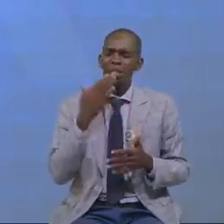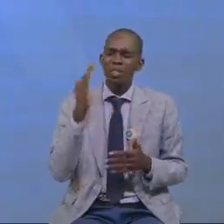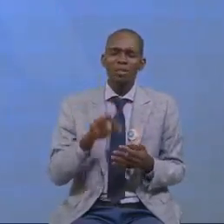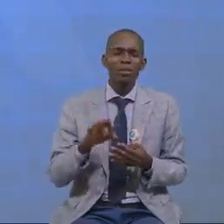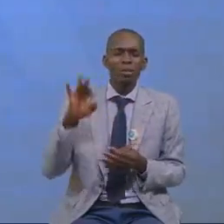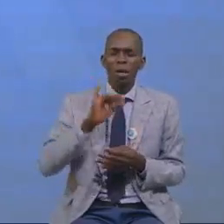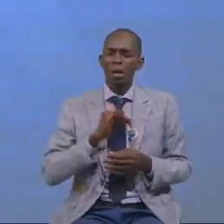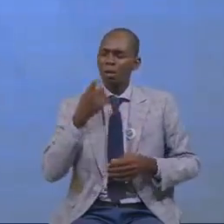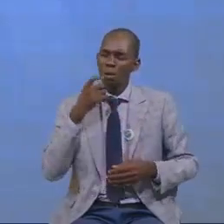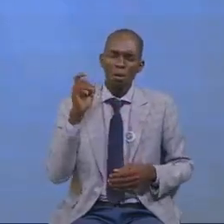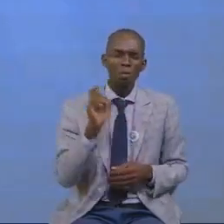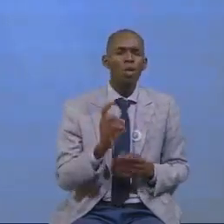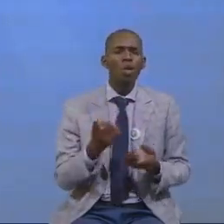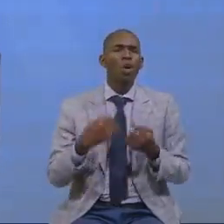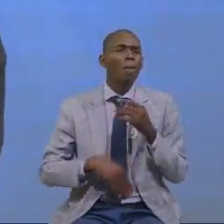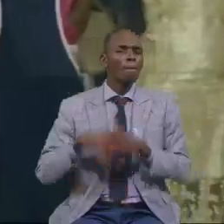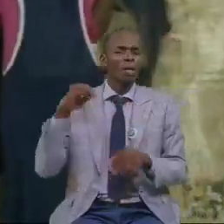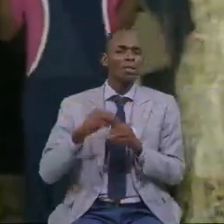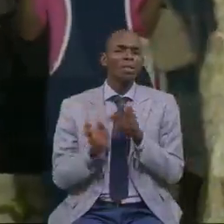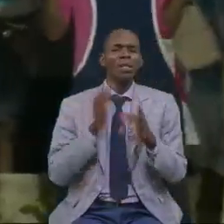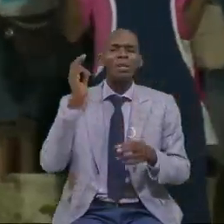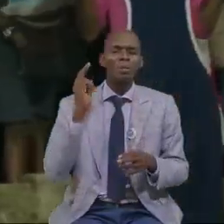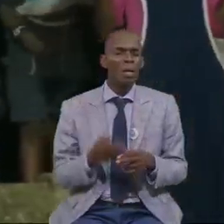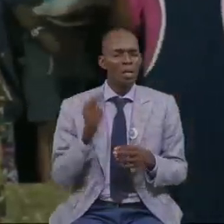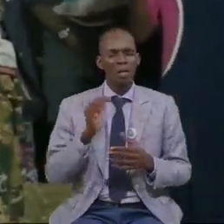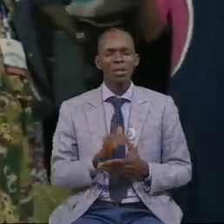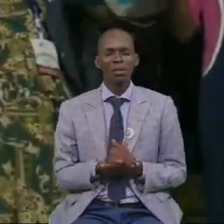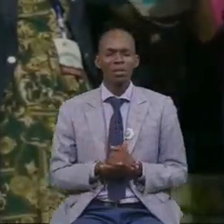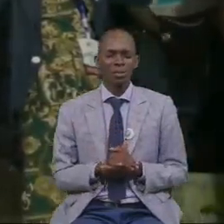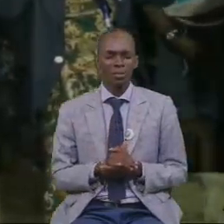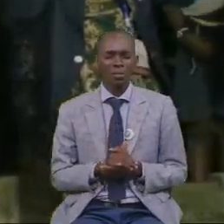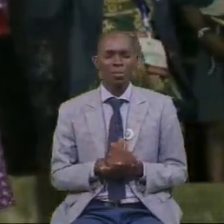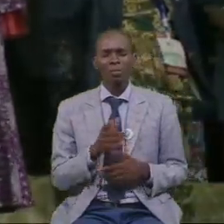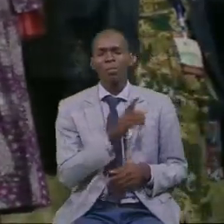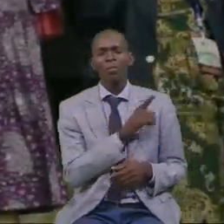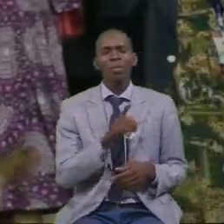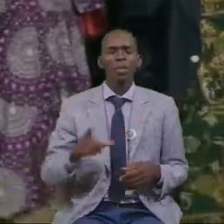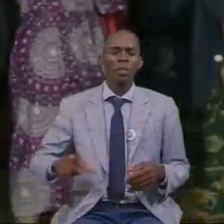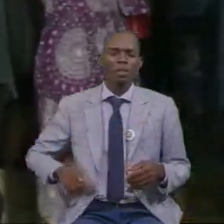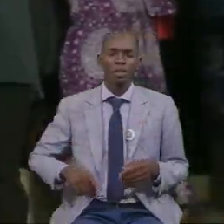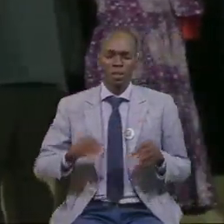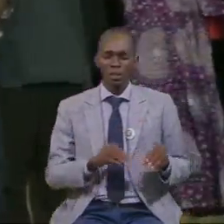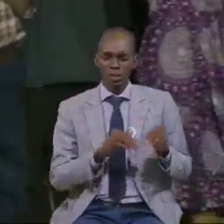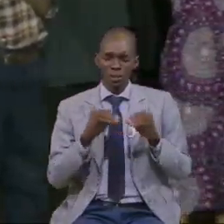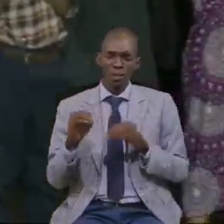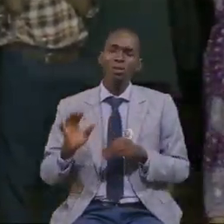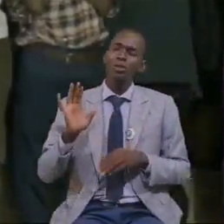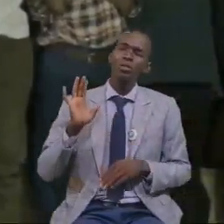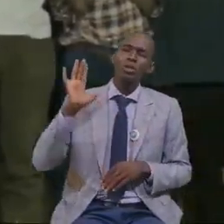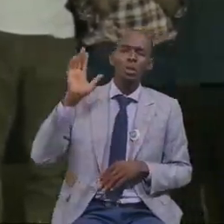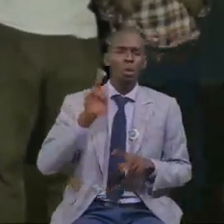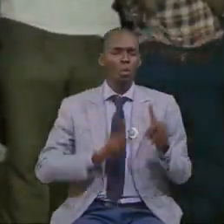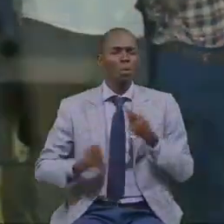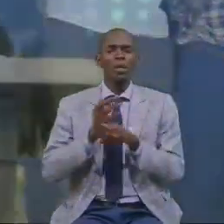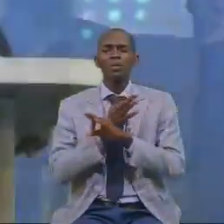command, come out in Jesus' name. Lord, set your people free.